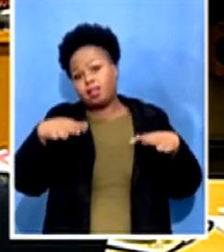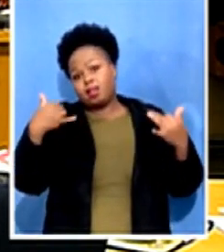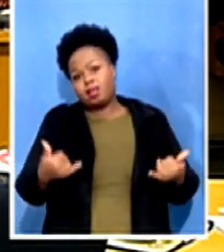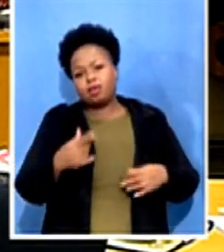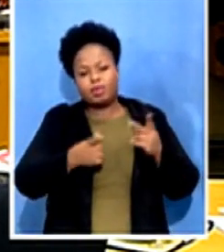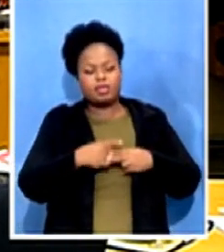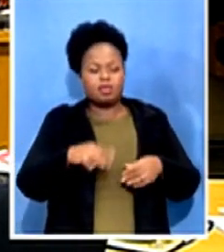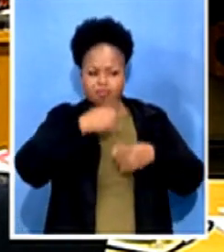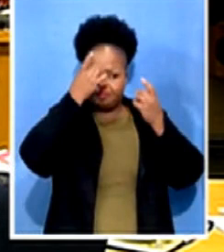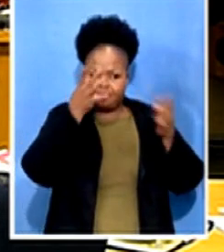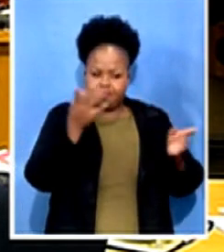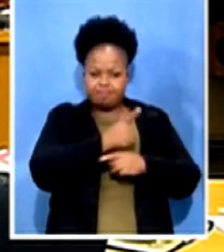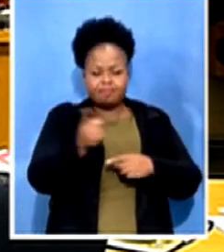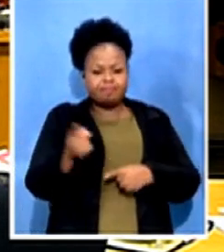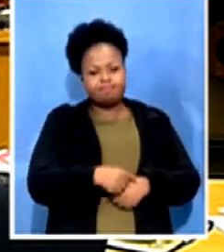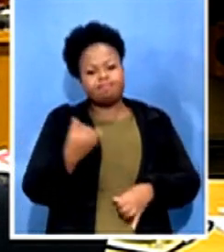responsibly. You cannot